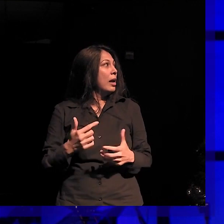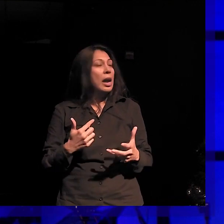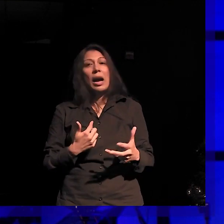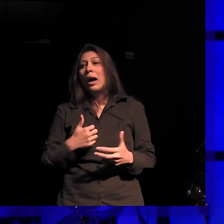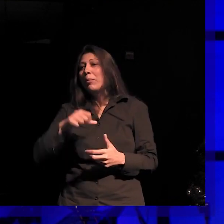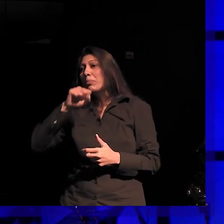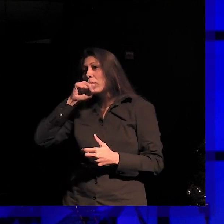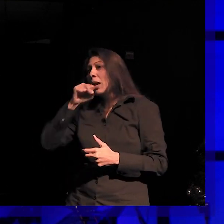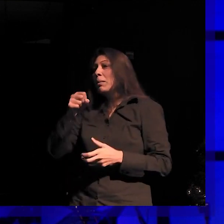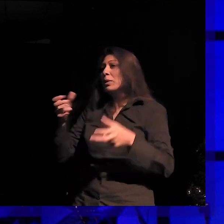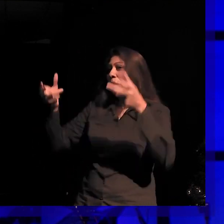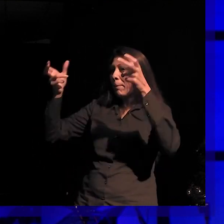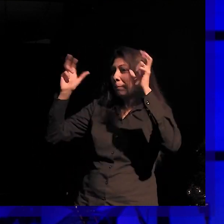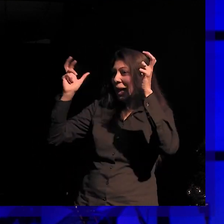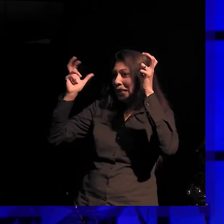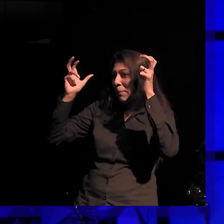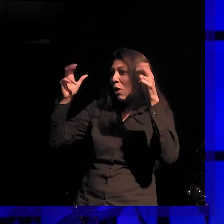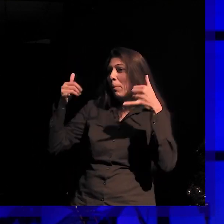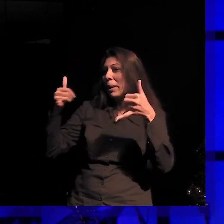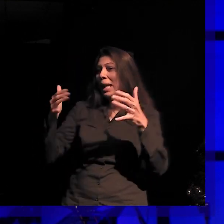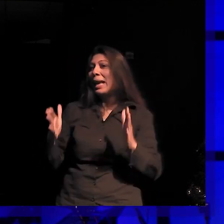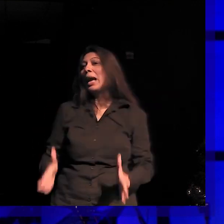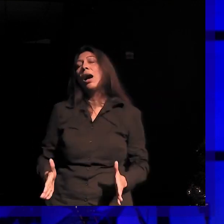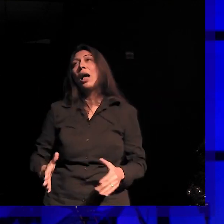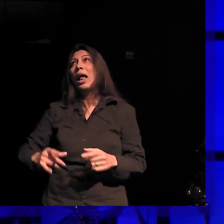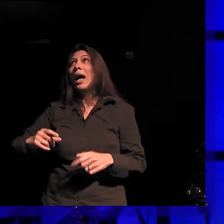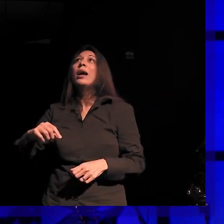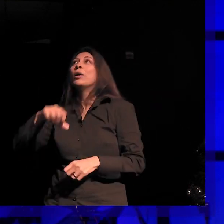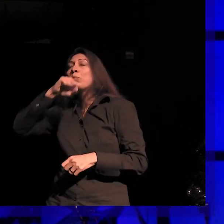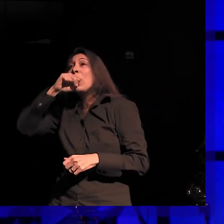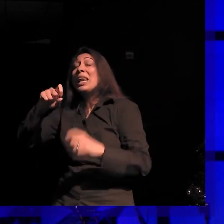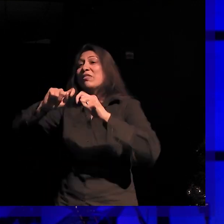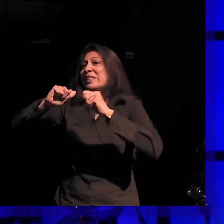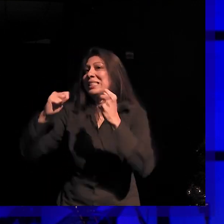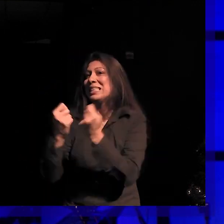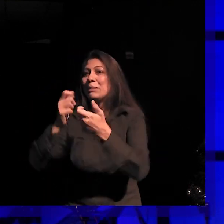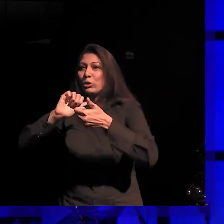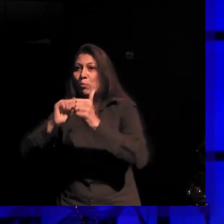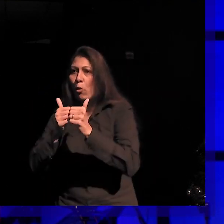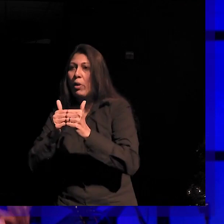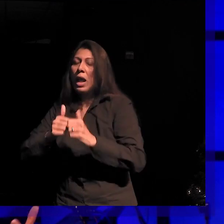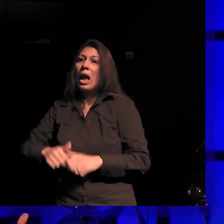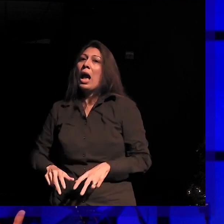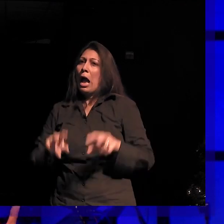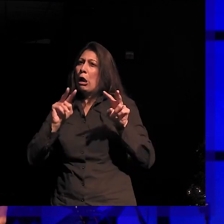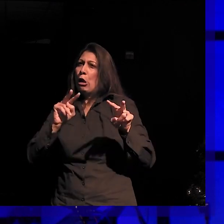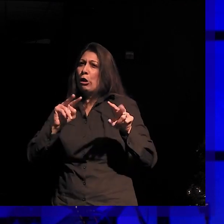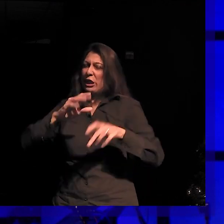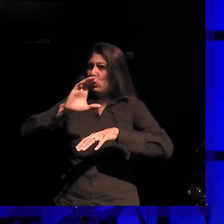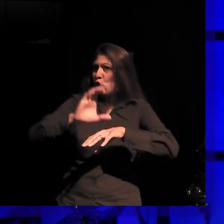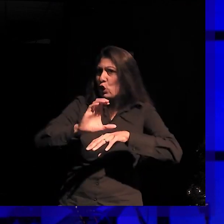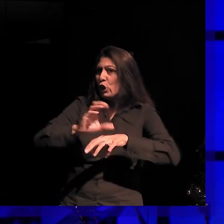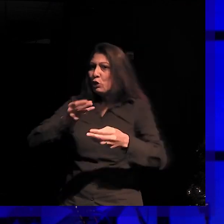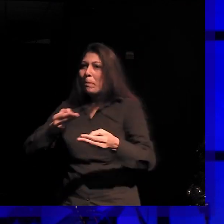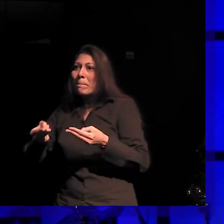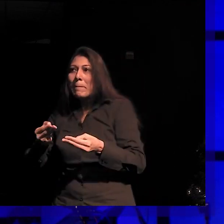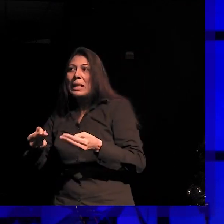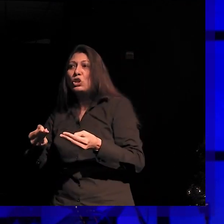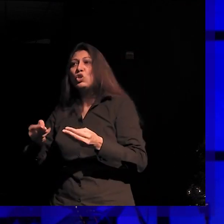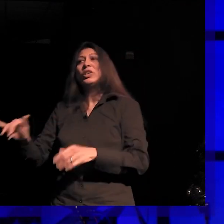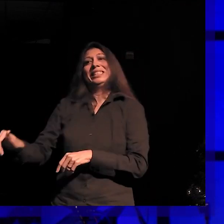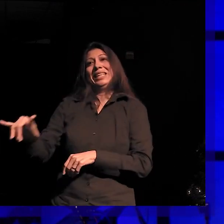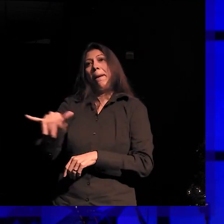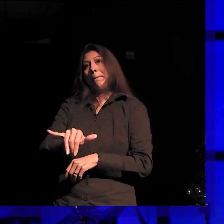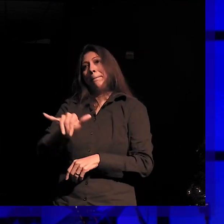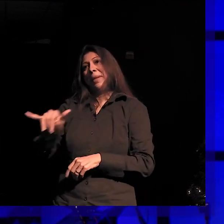I was a basketball player in high school and college, and I just love the idea of team sports. So I kind of look at church and ministry as like the ultimate